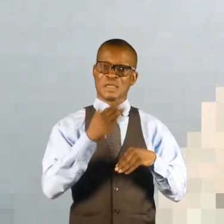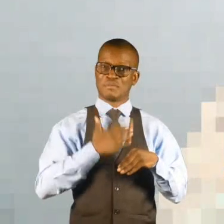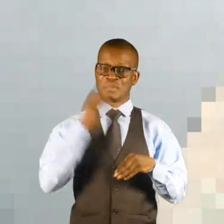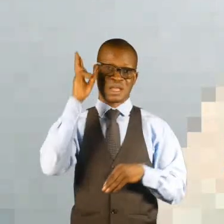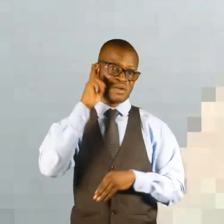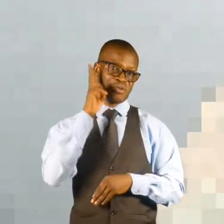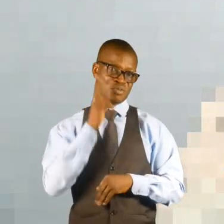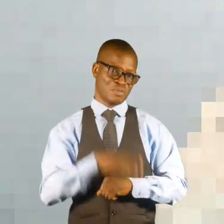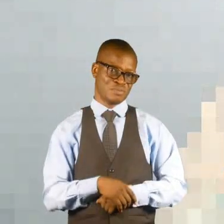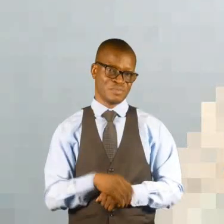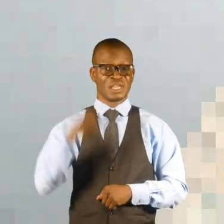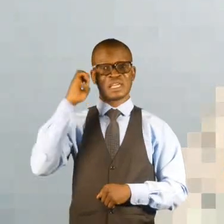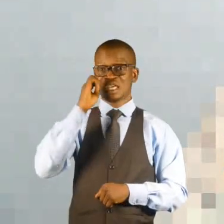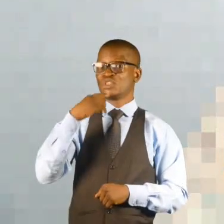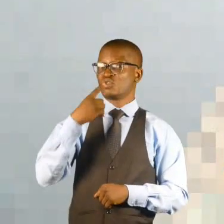was sold by my uncle.